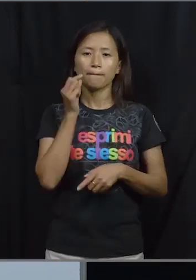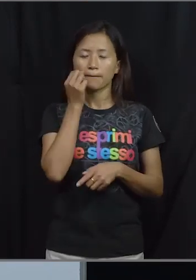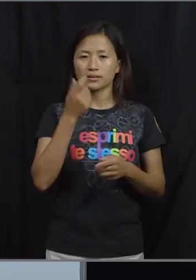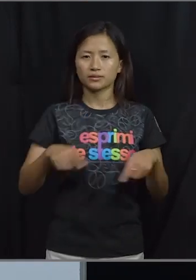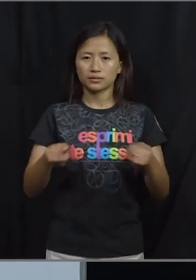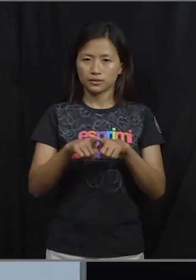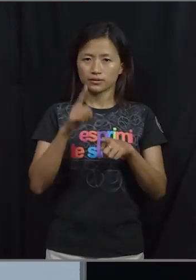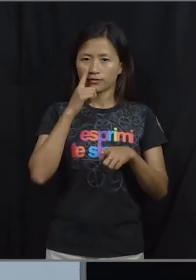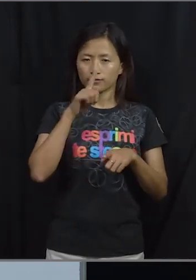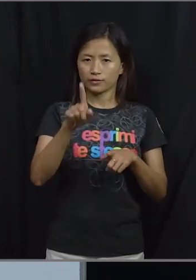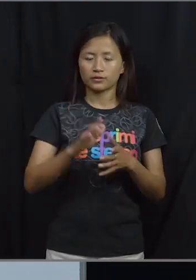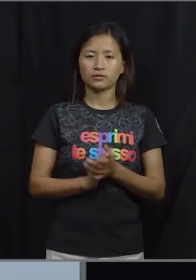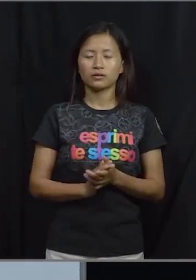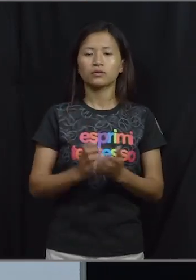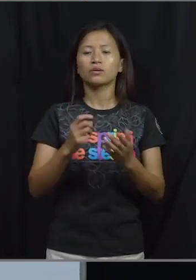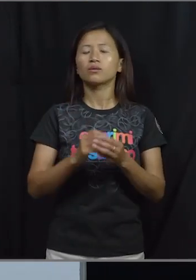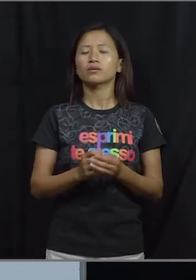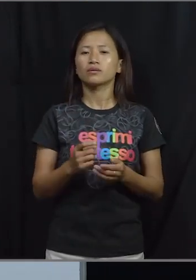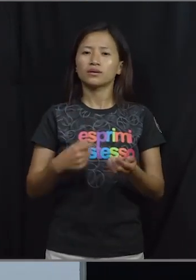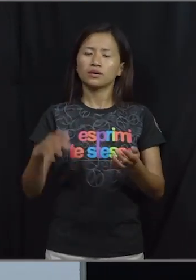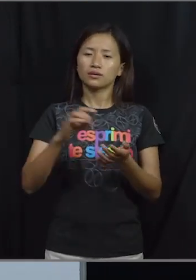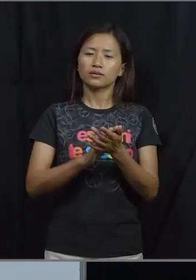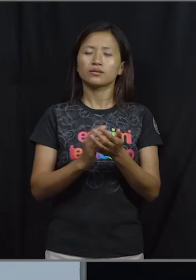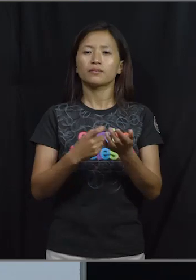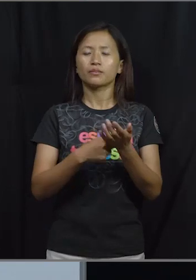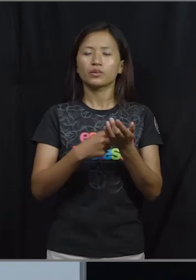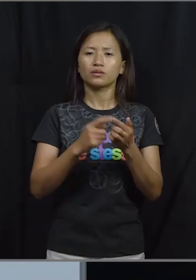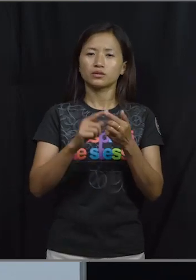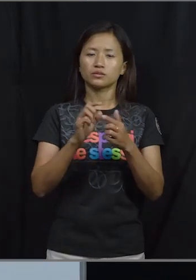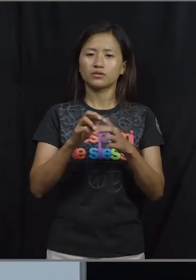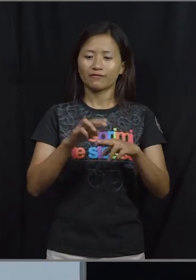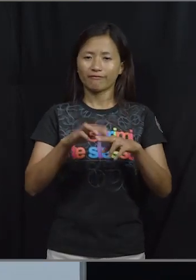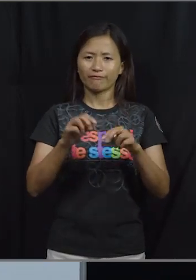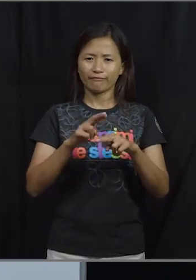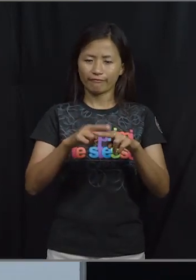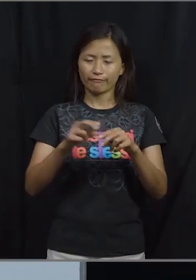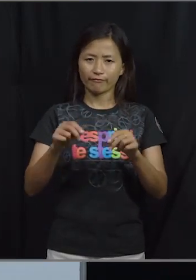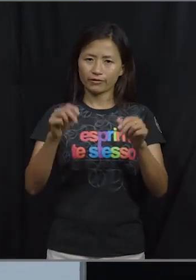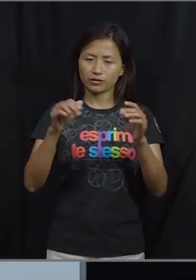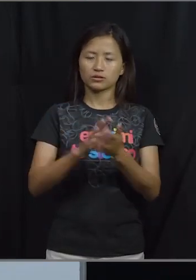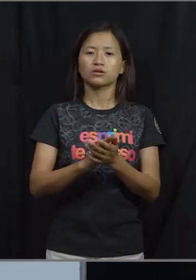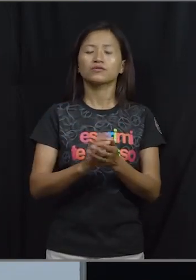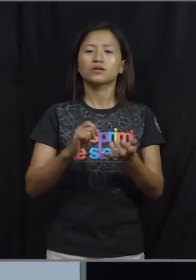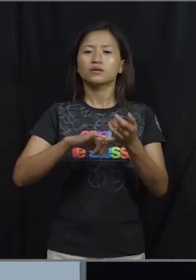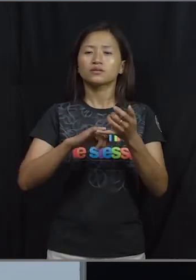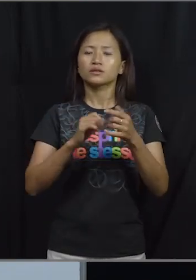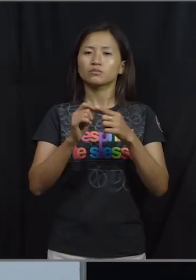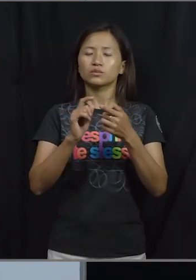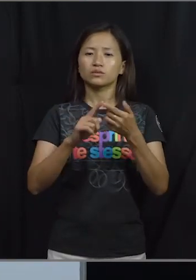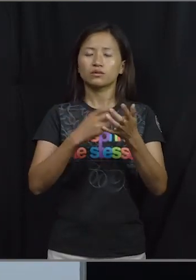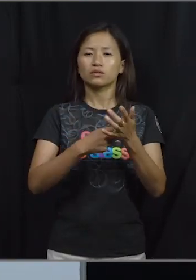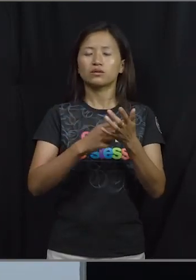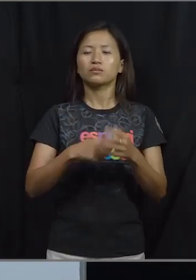then reproduction occurs because of the fertilization of the sperm and the ovum, isn't